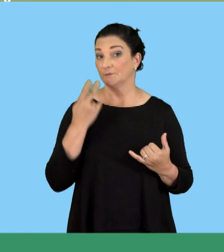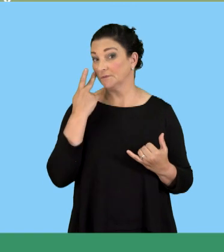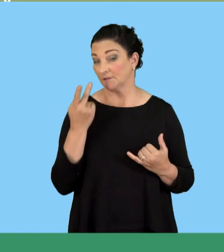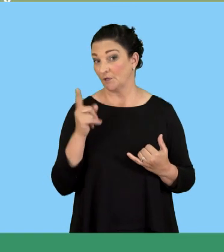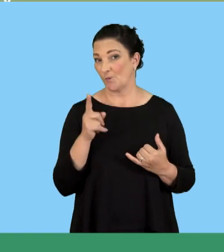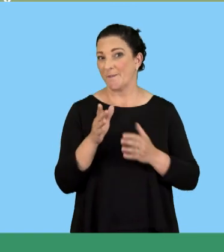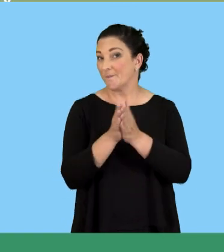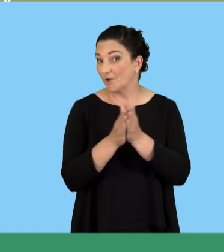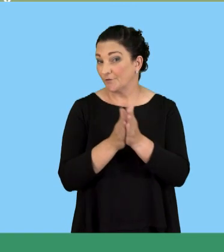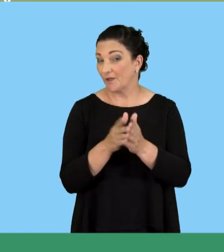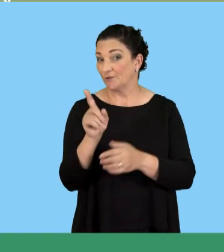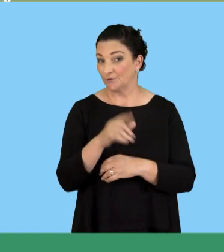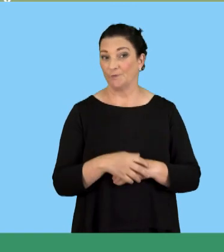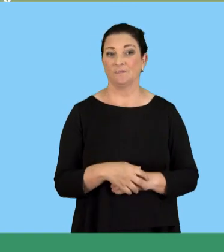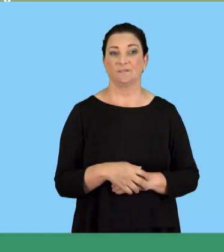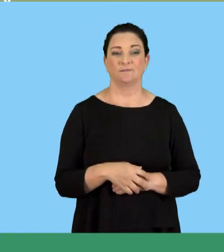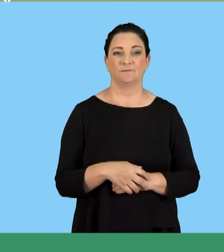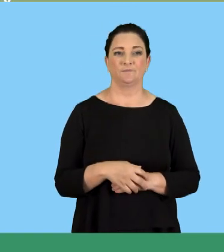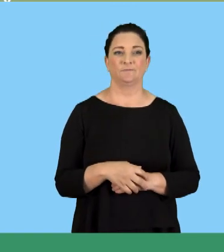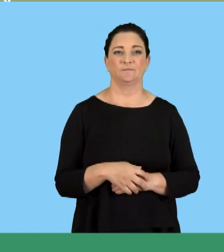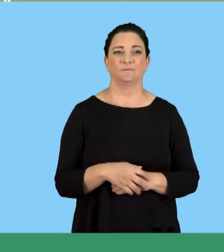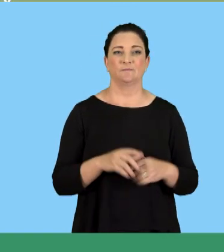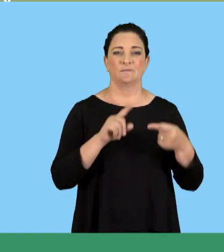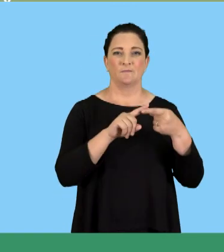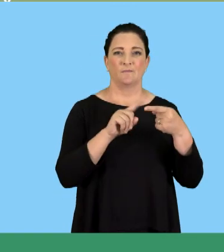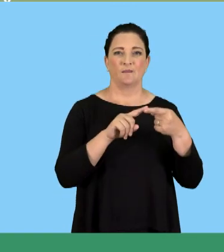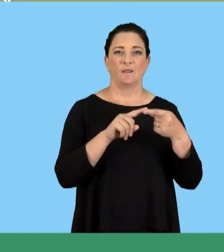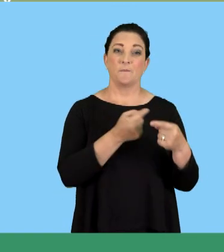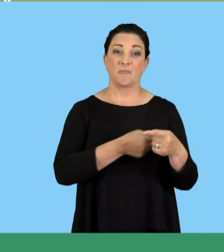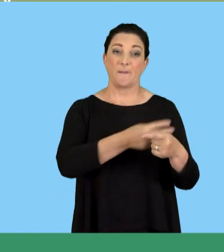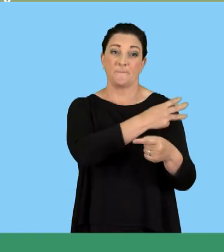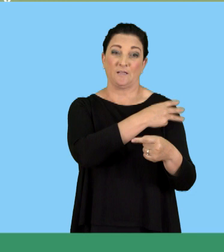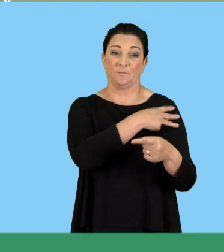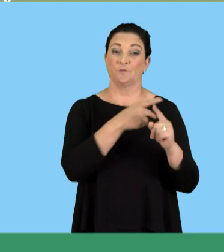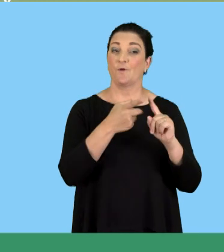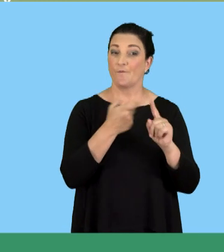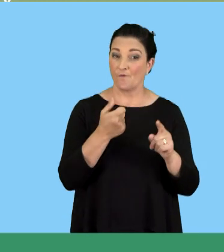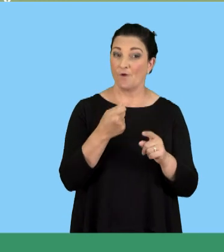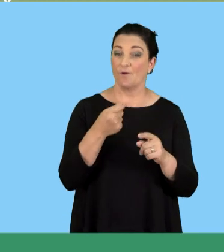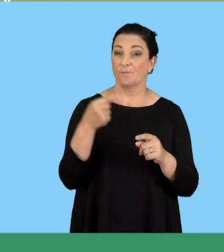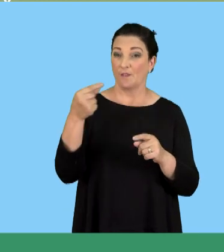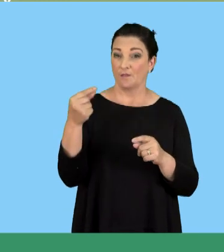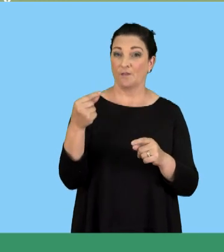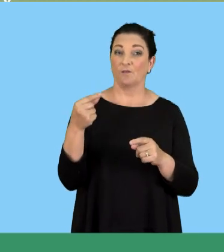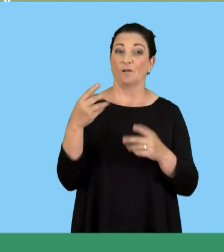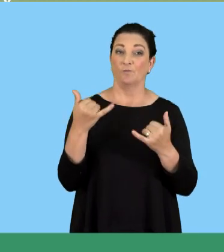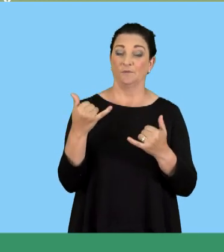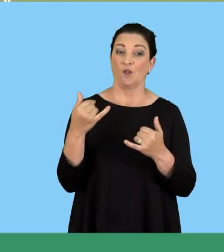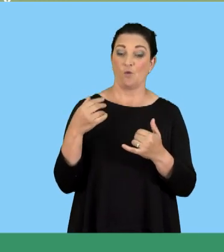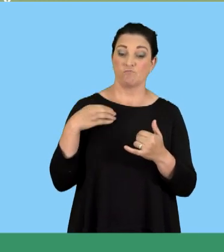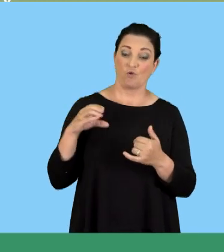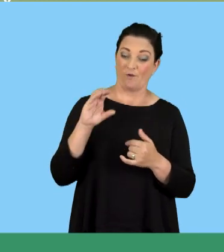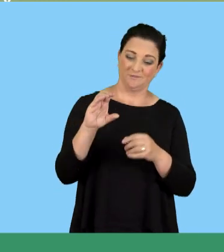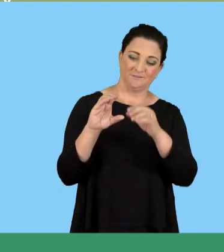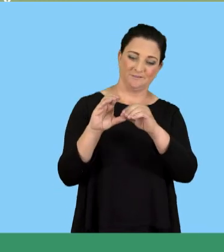Now, let us see the motivations. One, the management of Gamma Events uses some of their profits to buy